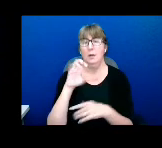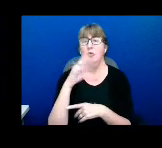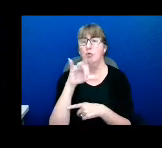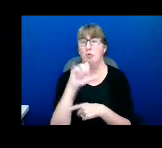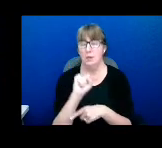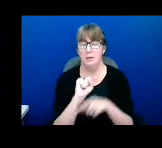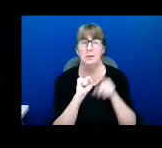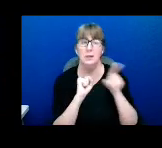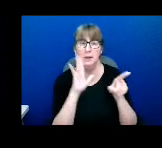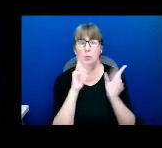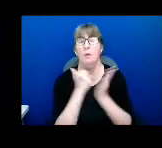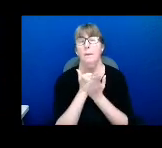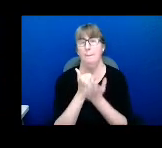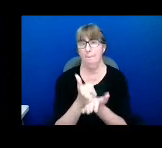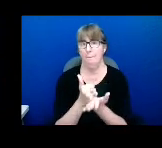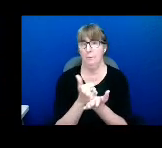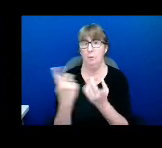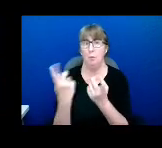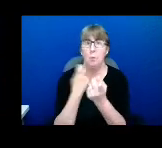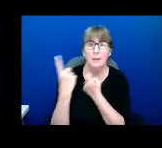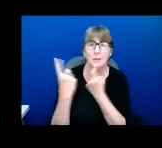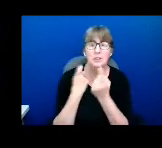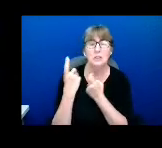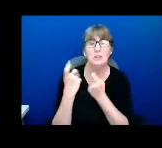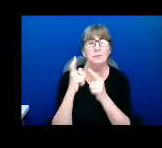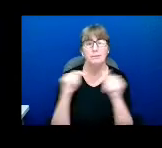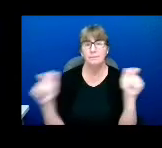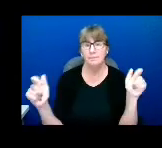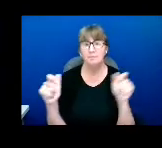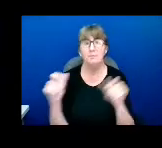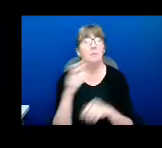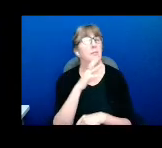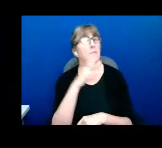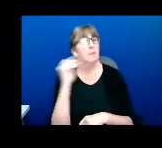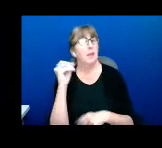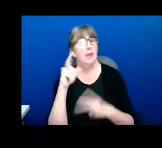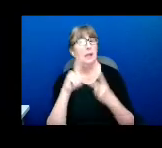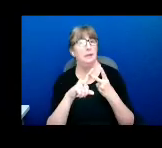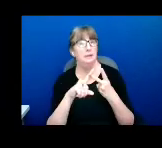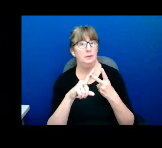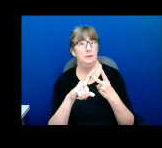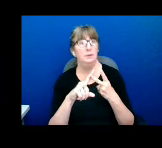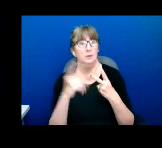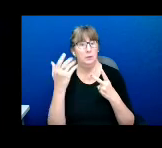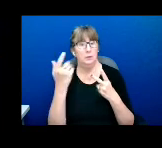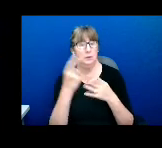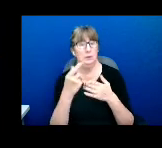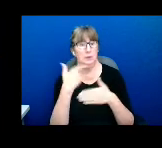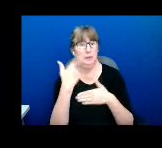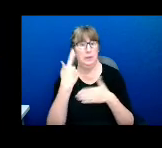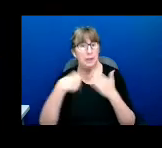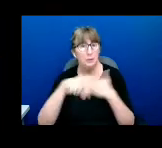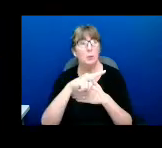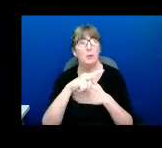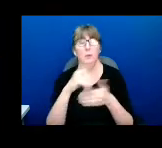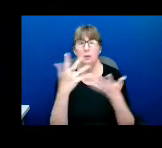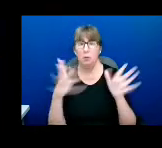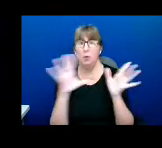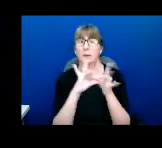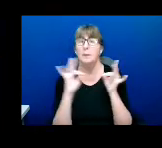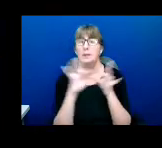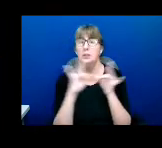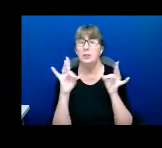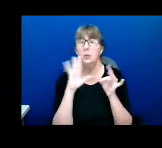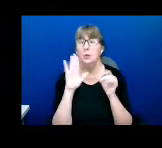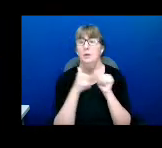he can help you with any questions you might have. Also, as mentioned, next week, we'll follow up with